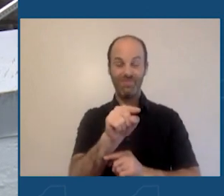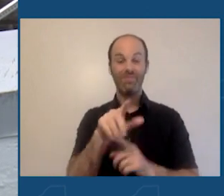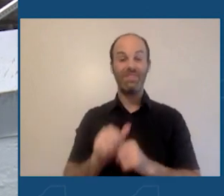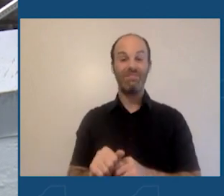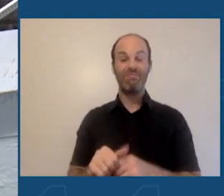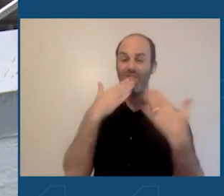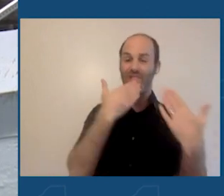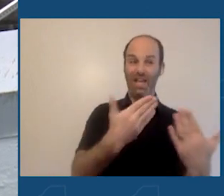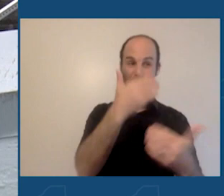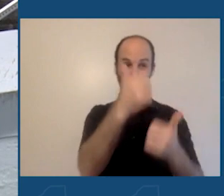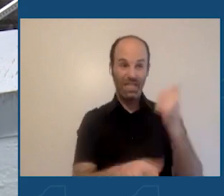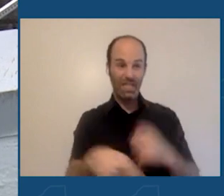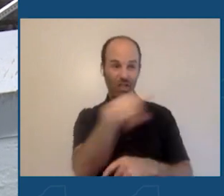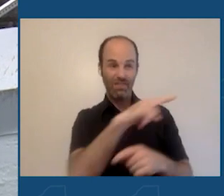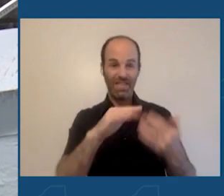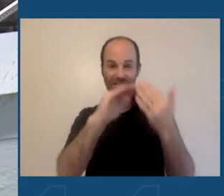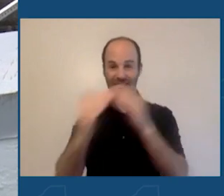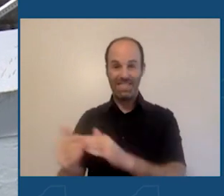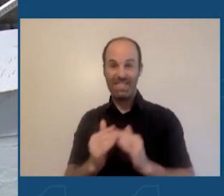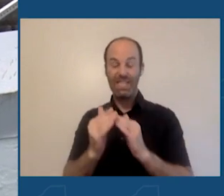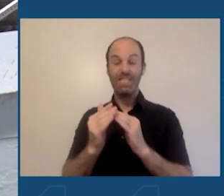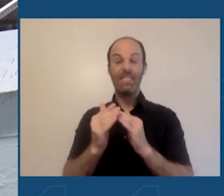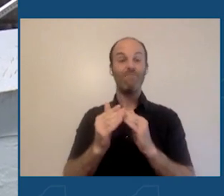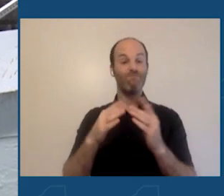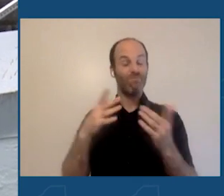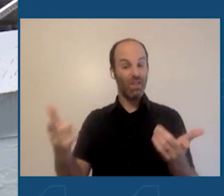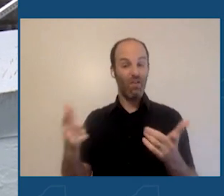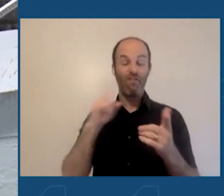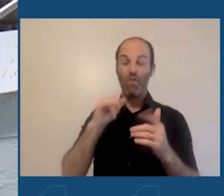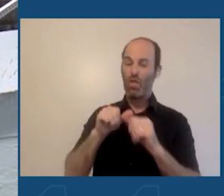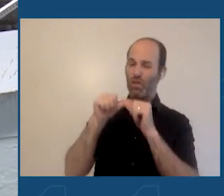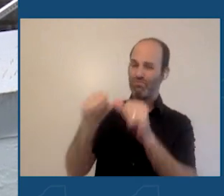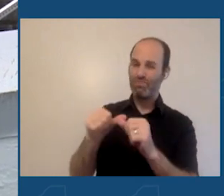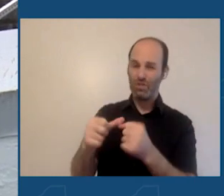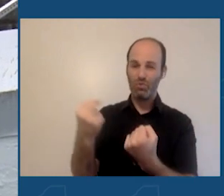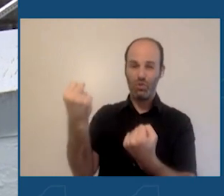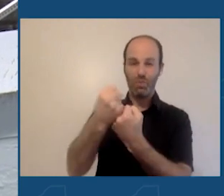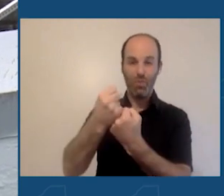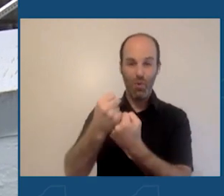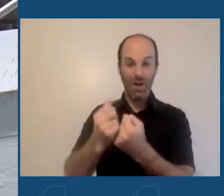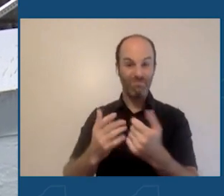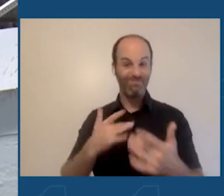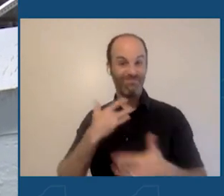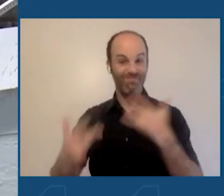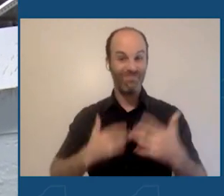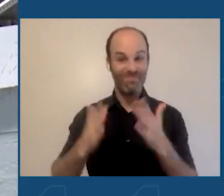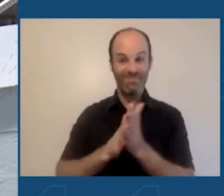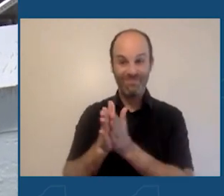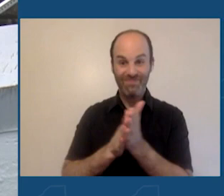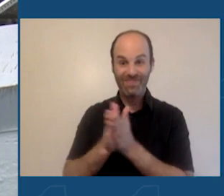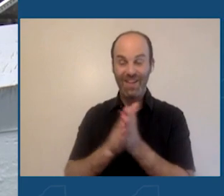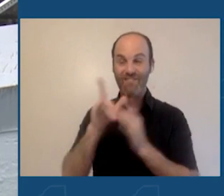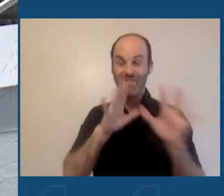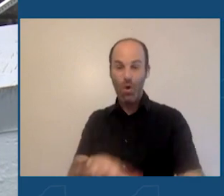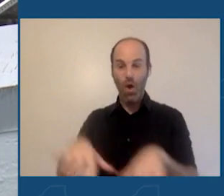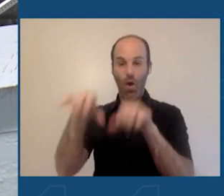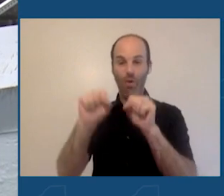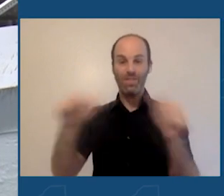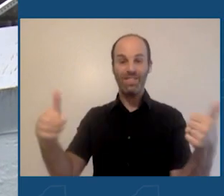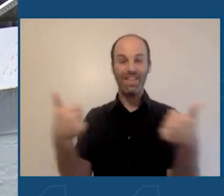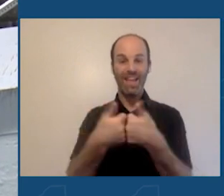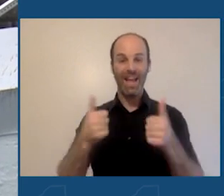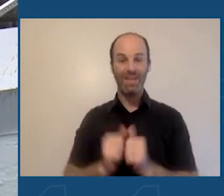host cities and communities for your continued support and enthusiasm over hosting these games. Throughout